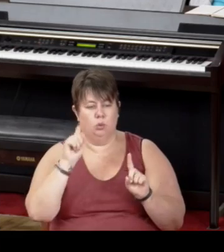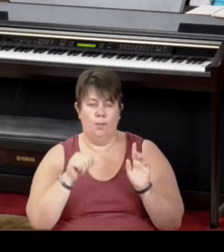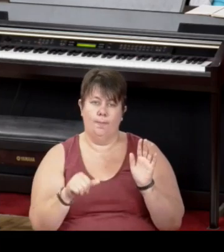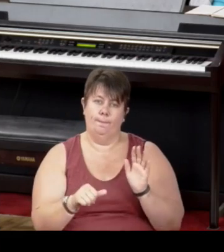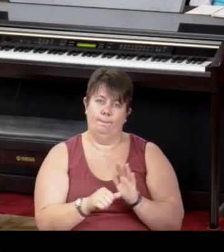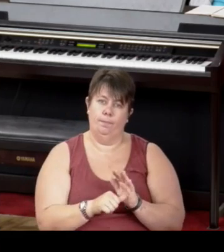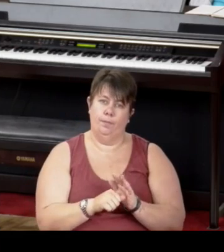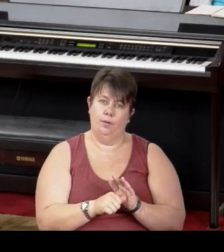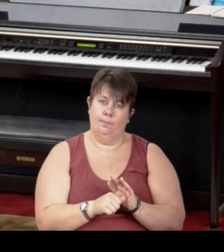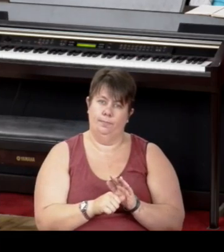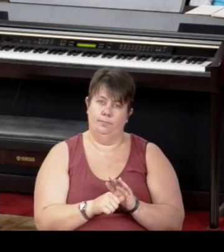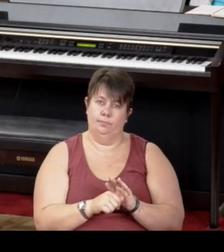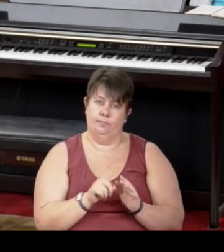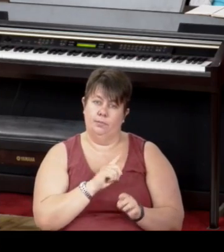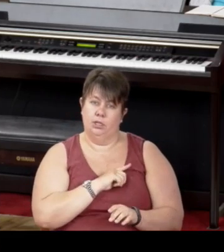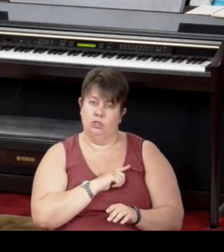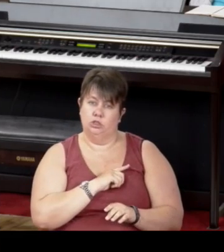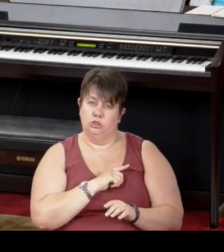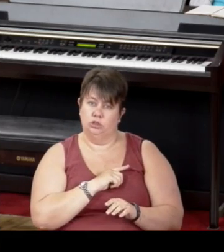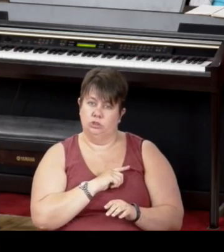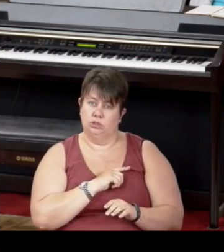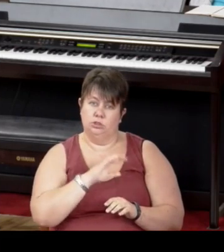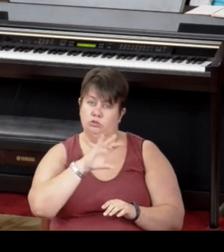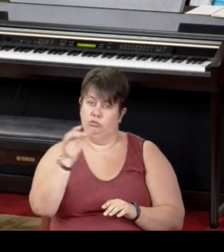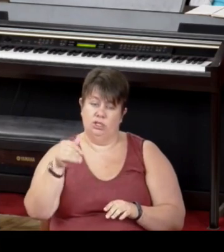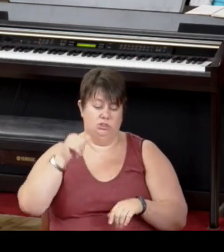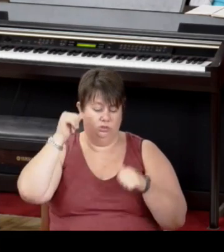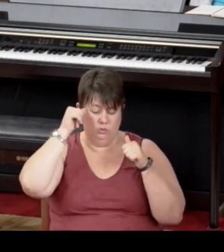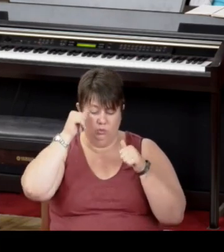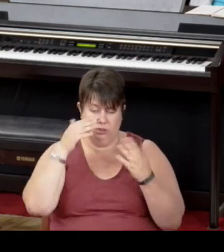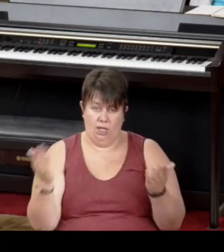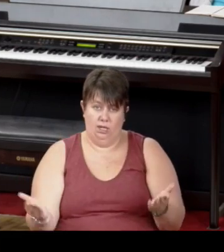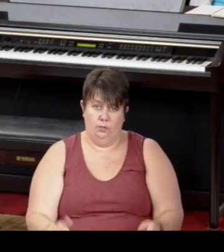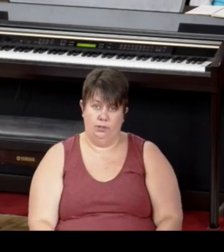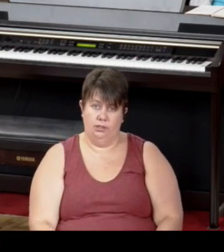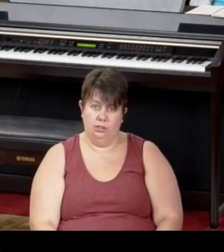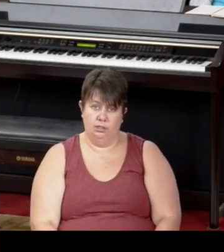say anything because he knows. He knows.